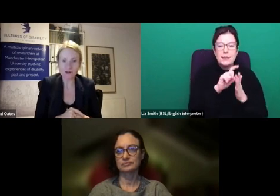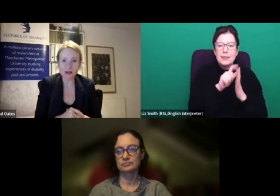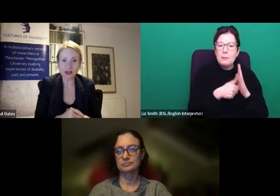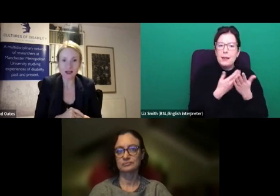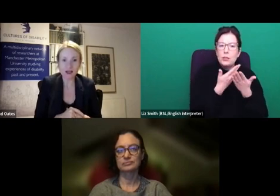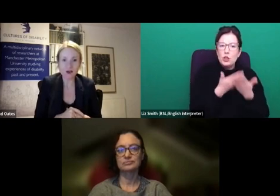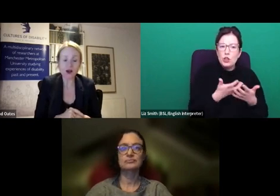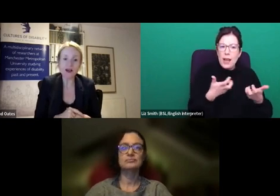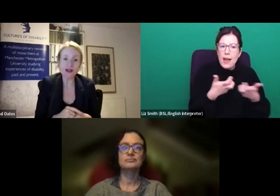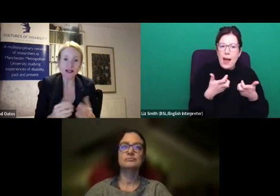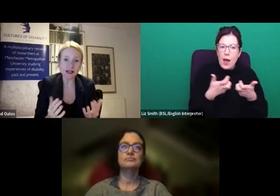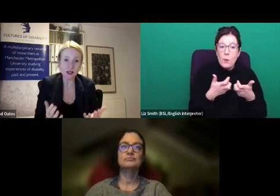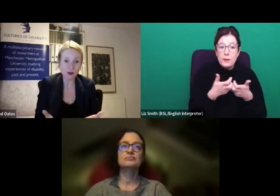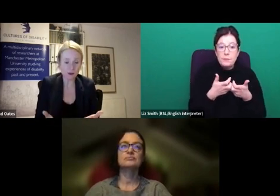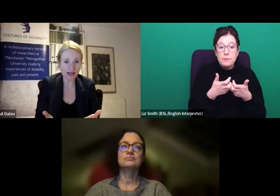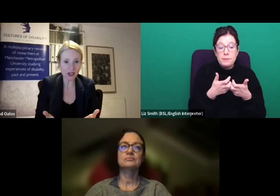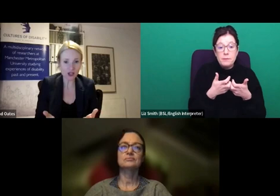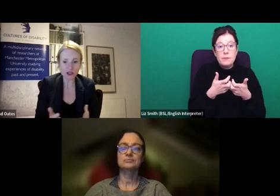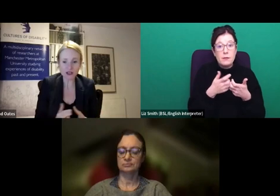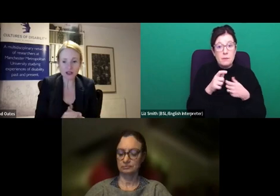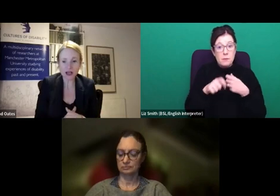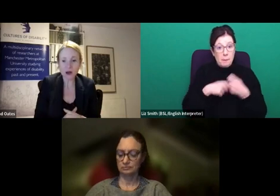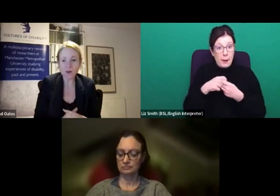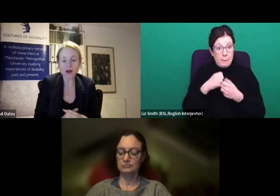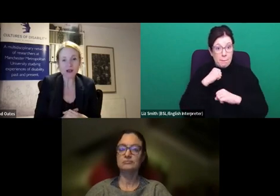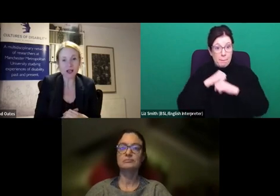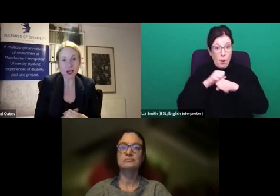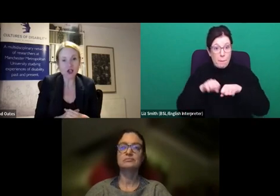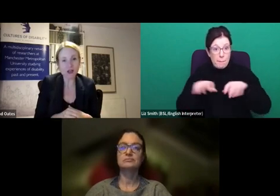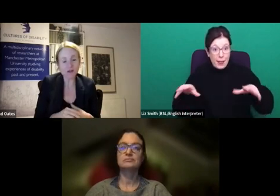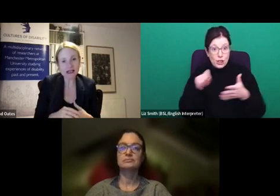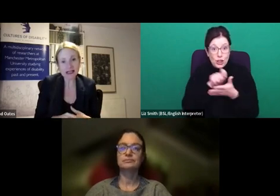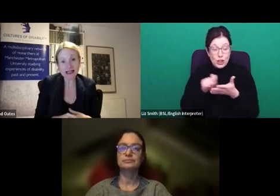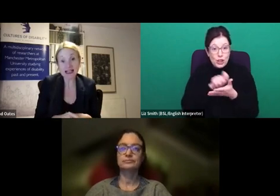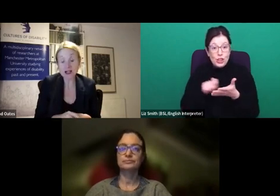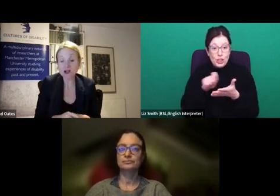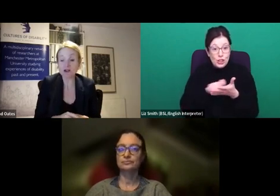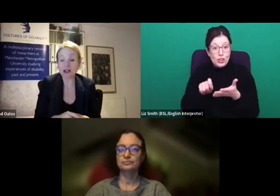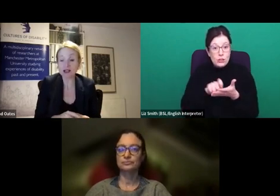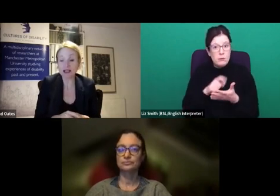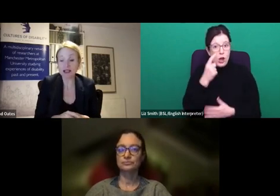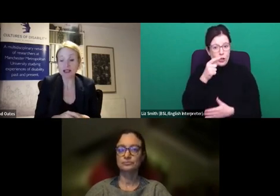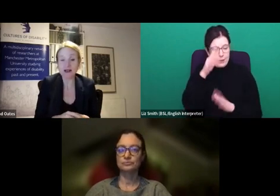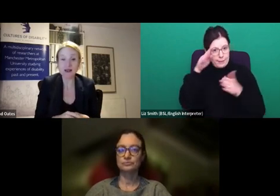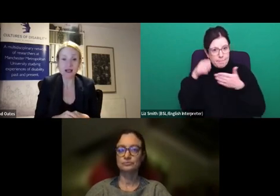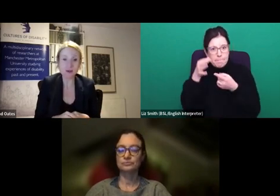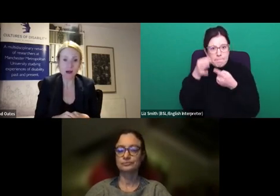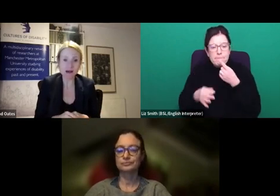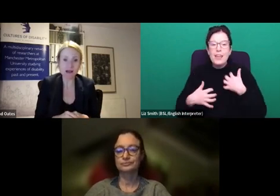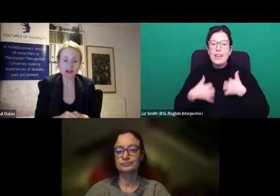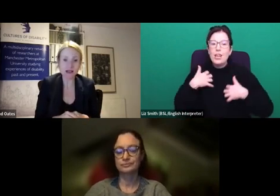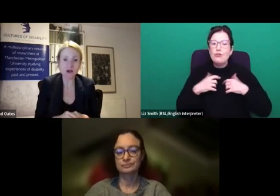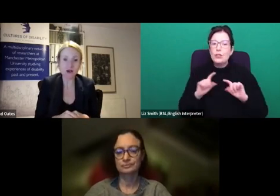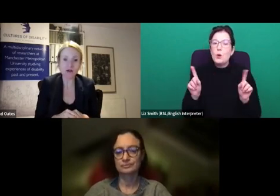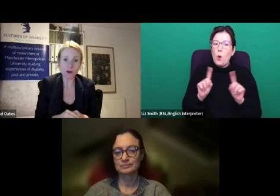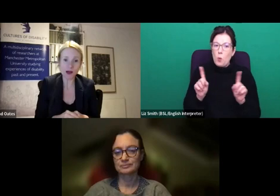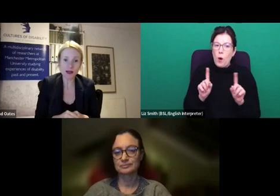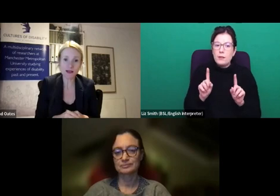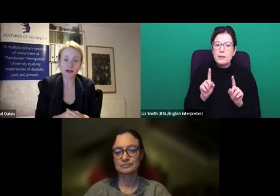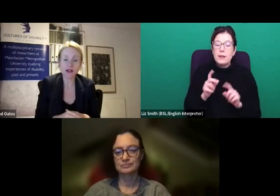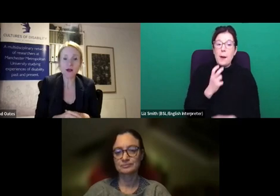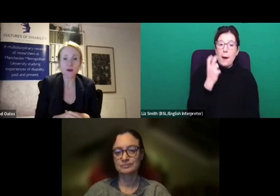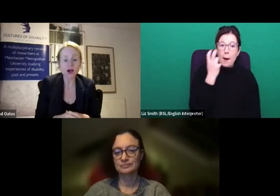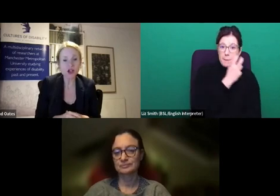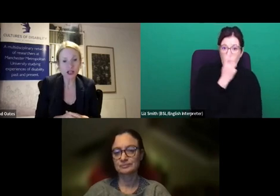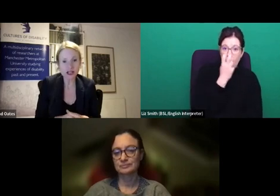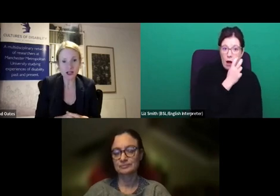studies. Not only has this led to publications, but she's particularly interested in the experiences of